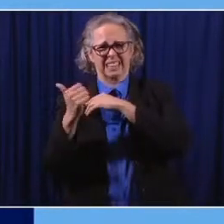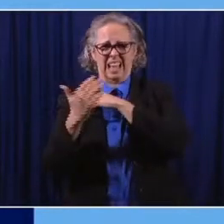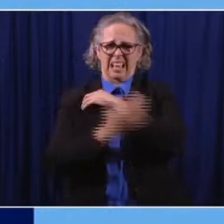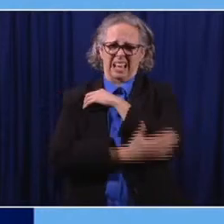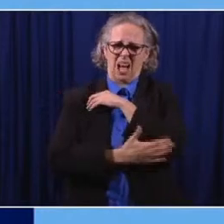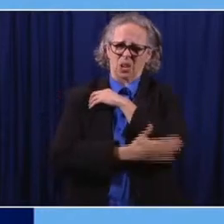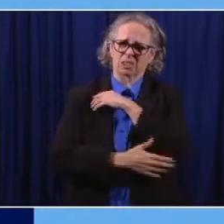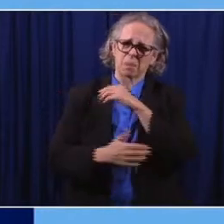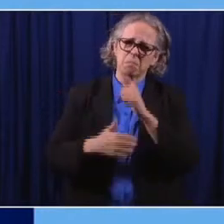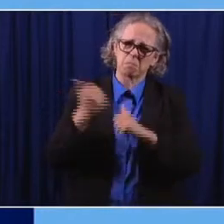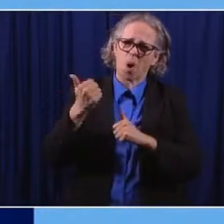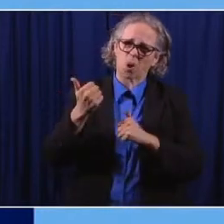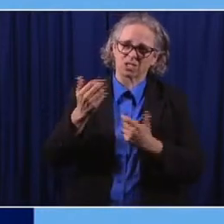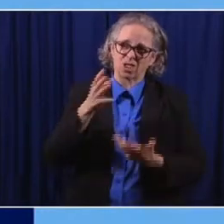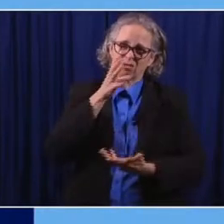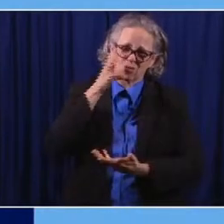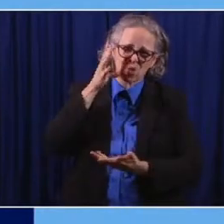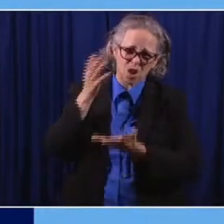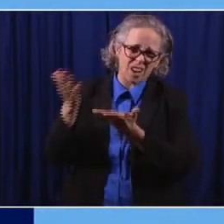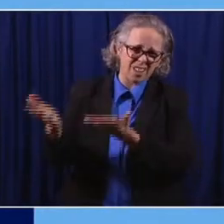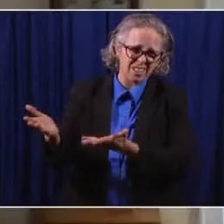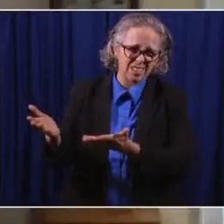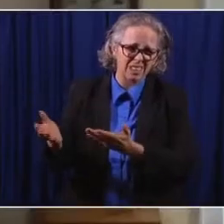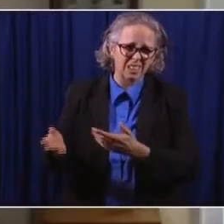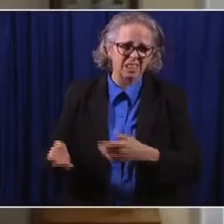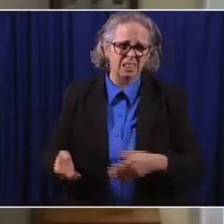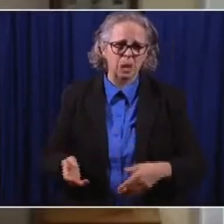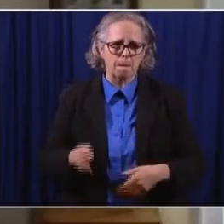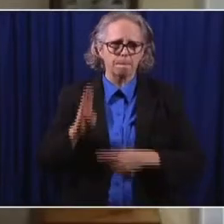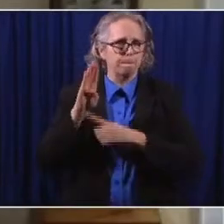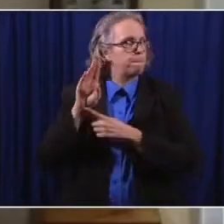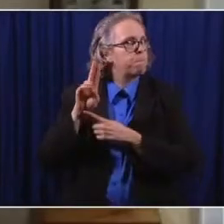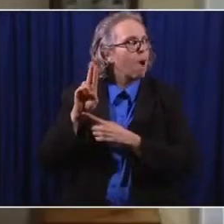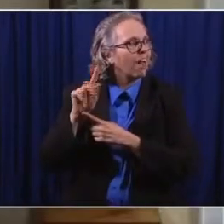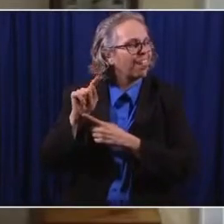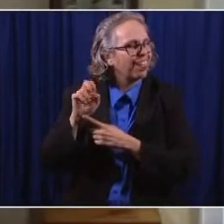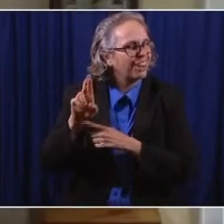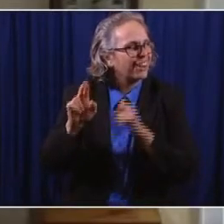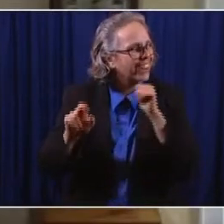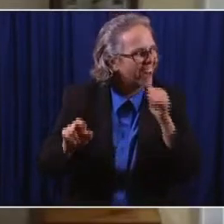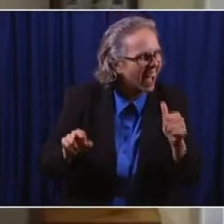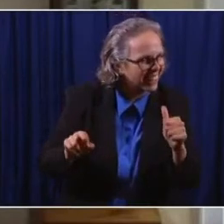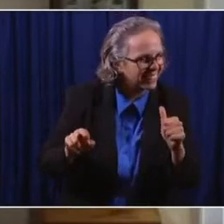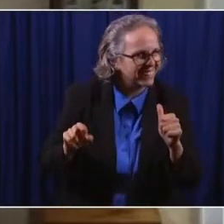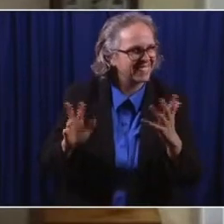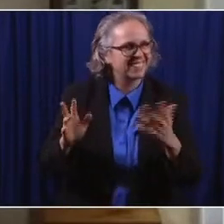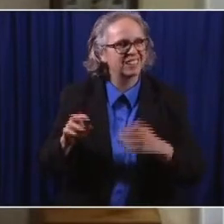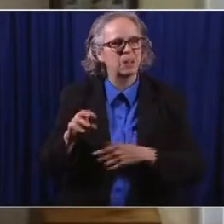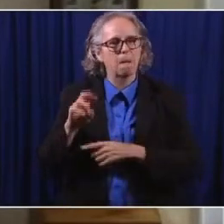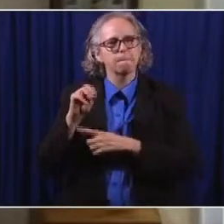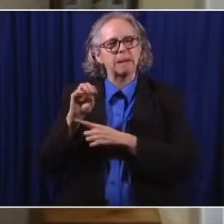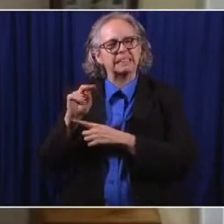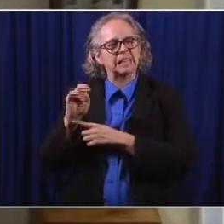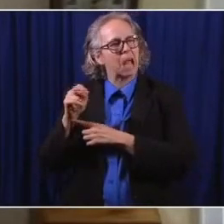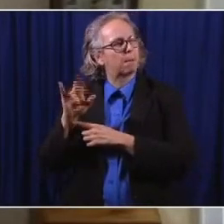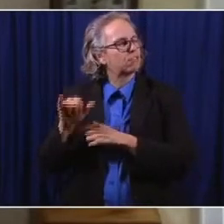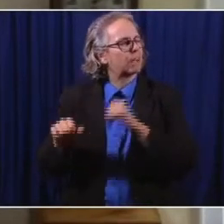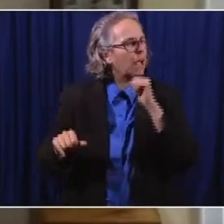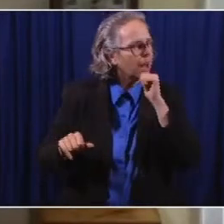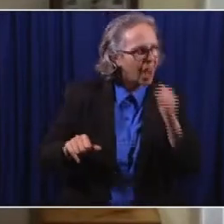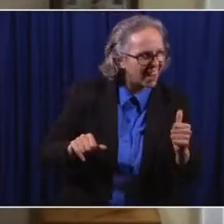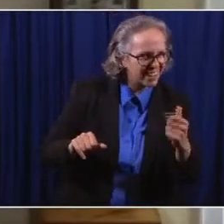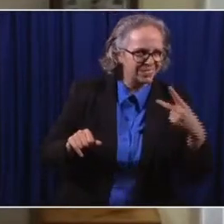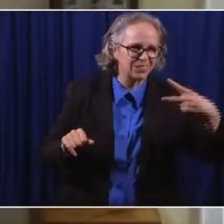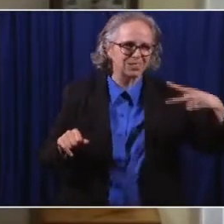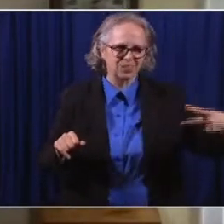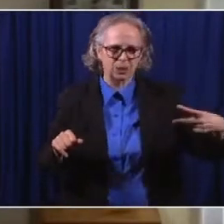At least most of it is not. But so that really leaves 8 that are pretty much rural counties. Let me